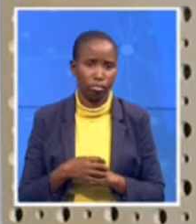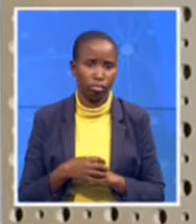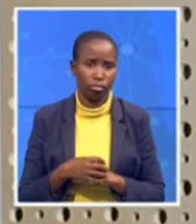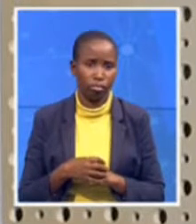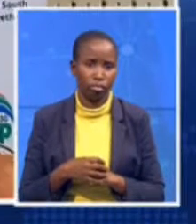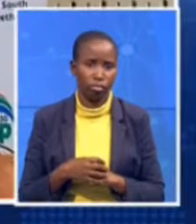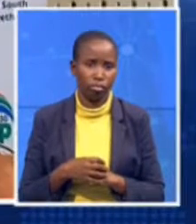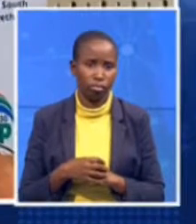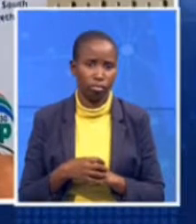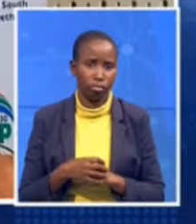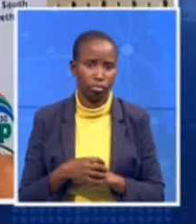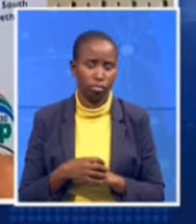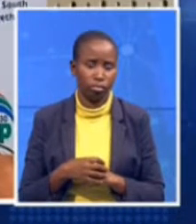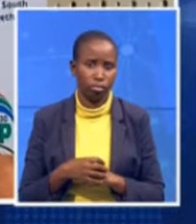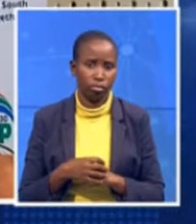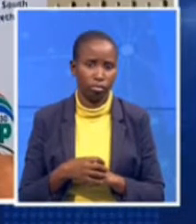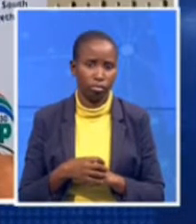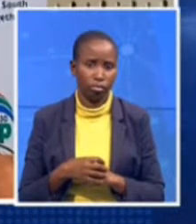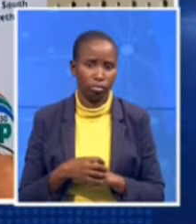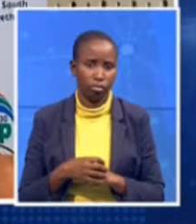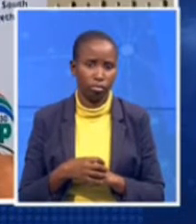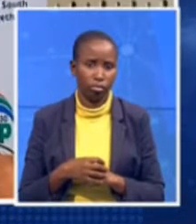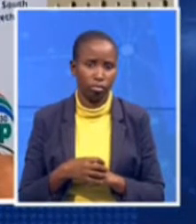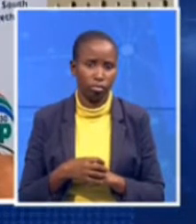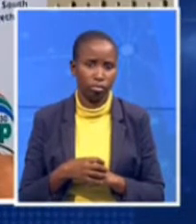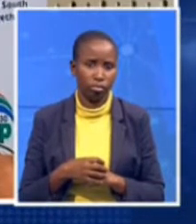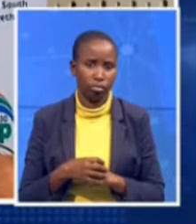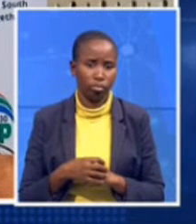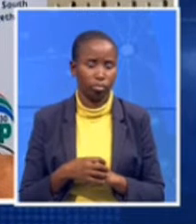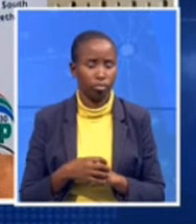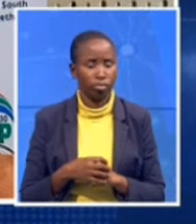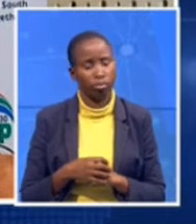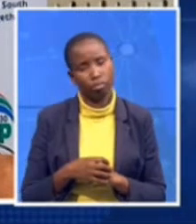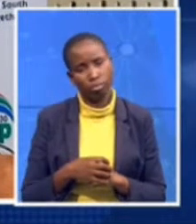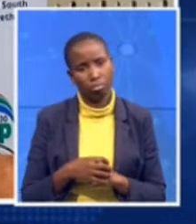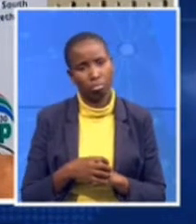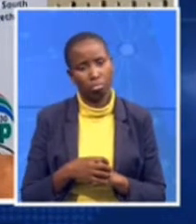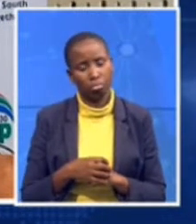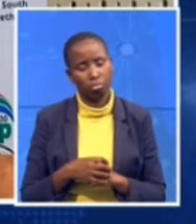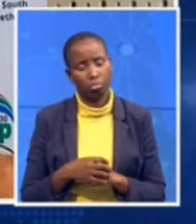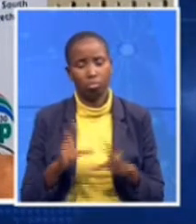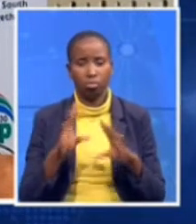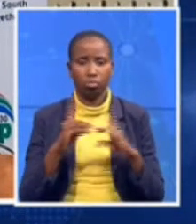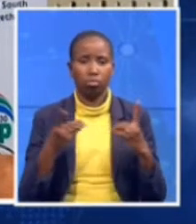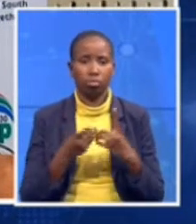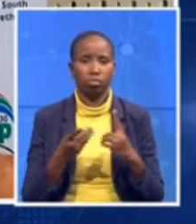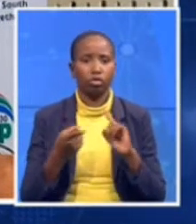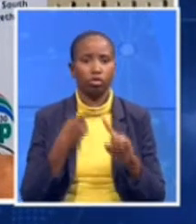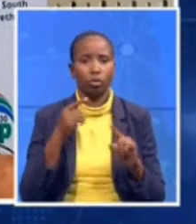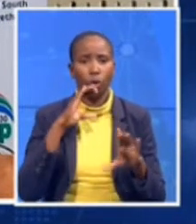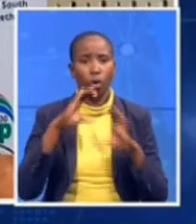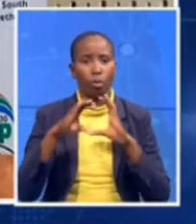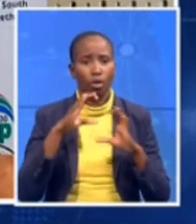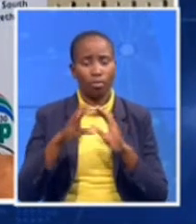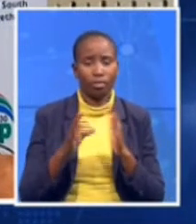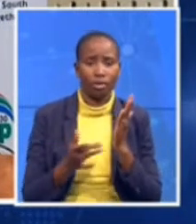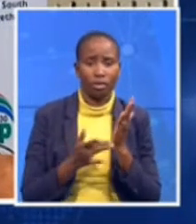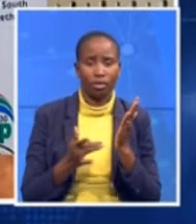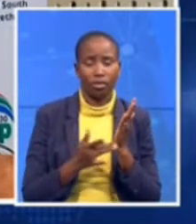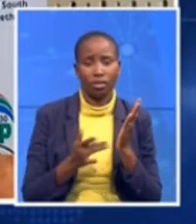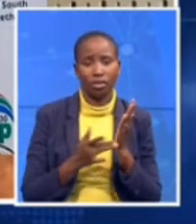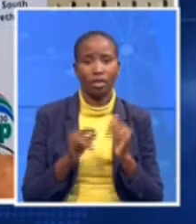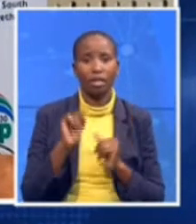to content shared on its own? Well, the Department of Communications and Digital Technologies and Film and Publication